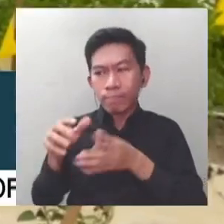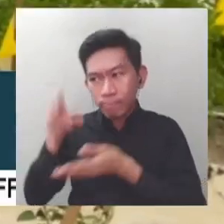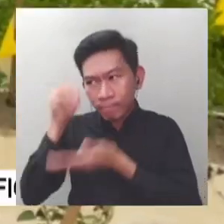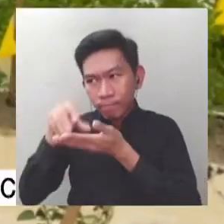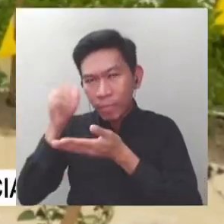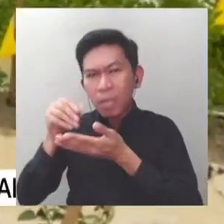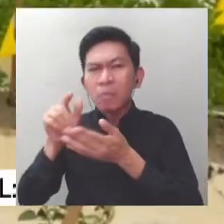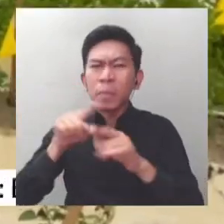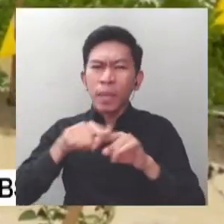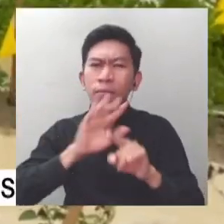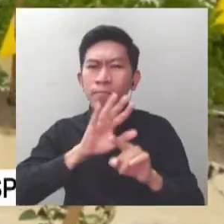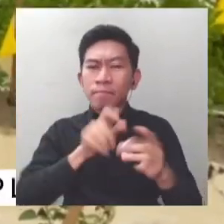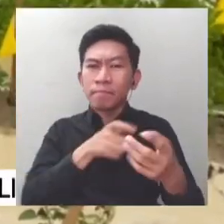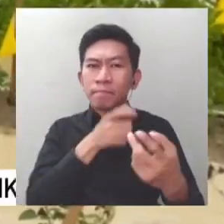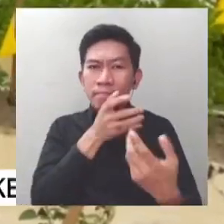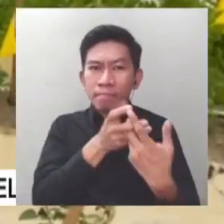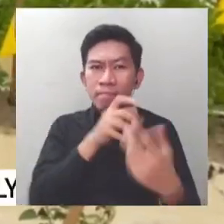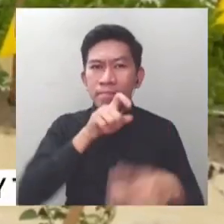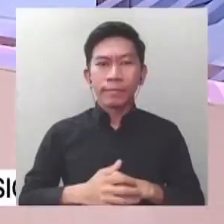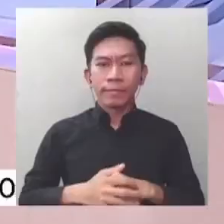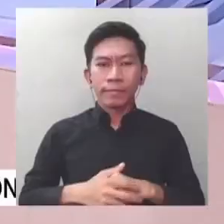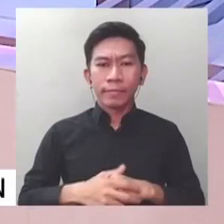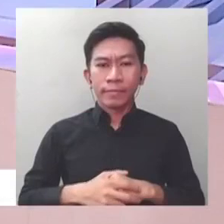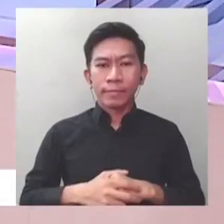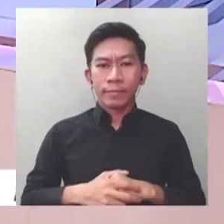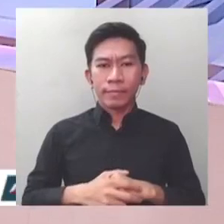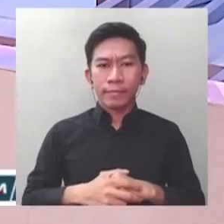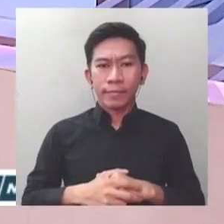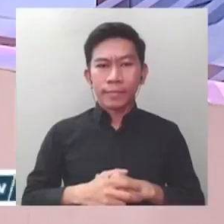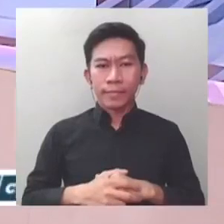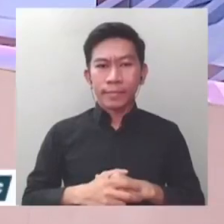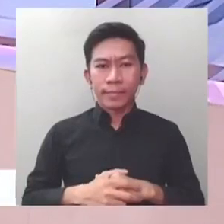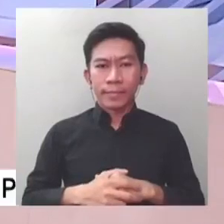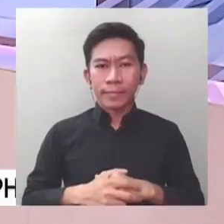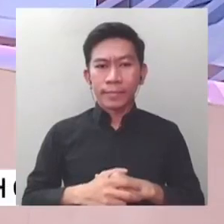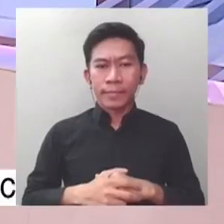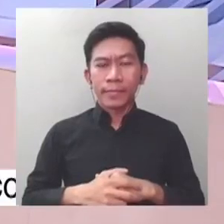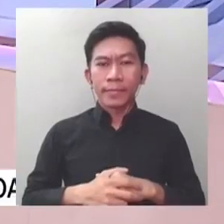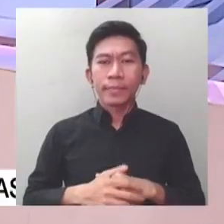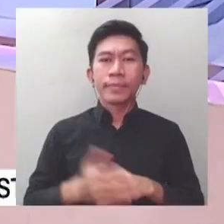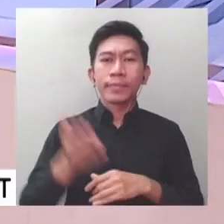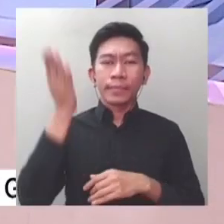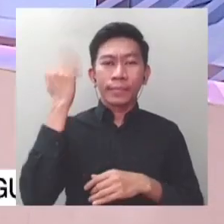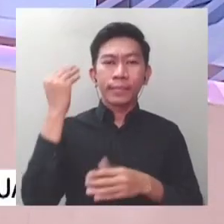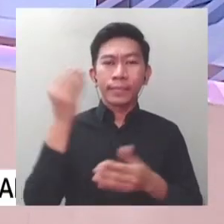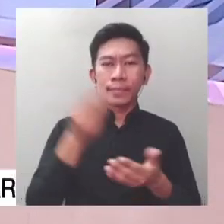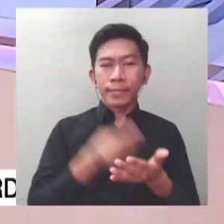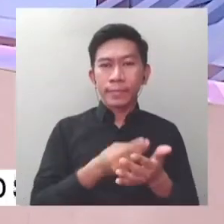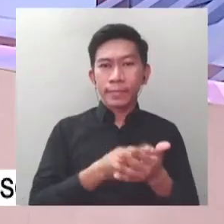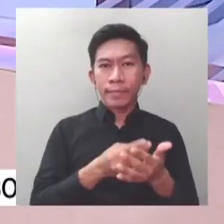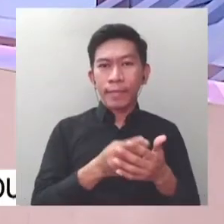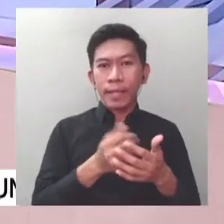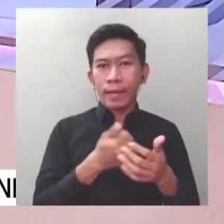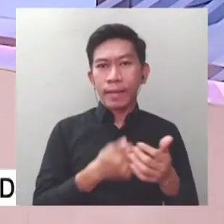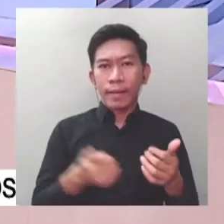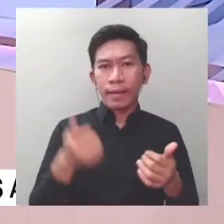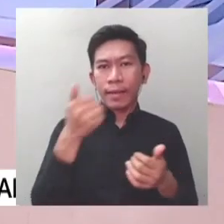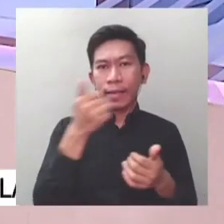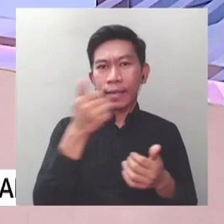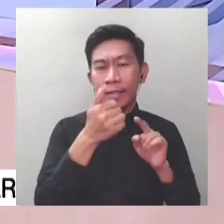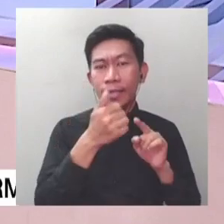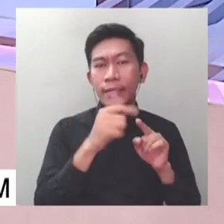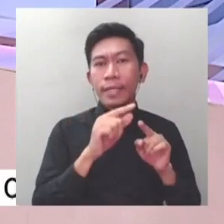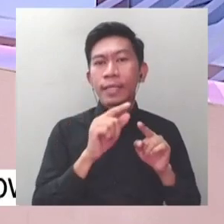Hernandez, ABS-CBN News. A former Philippine Finance Undersecretary Shelo Magno believes her social